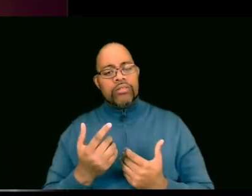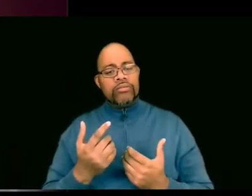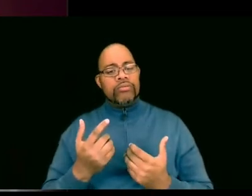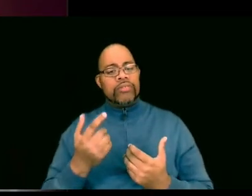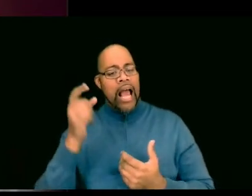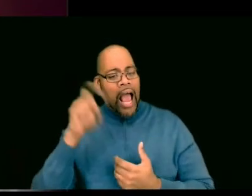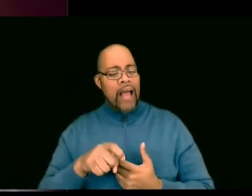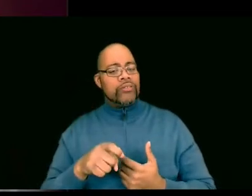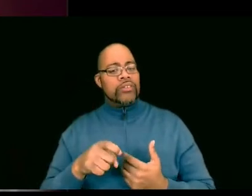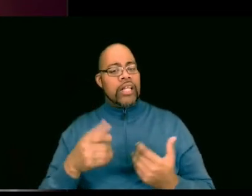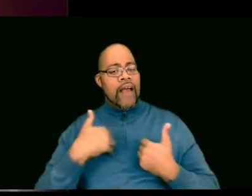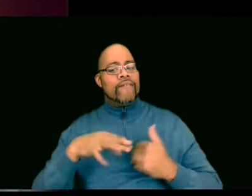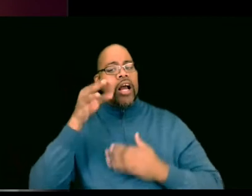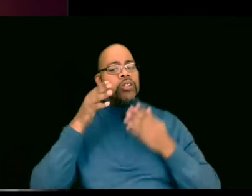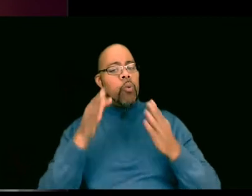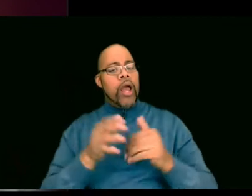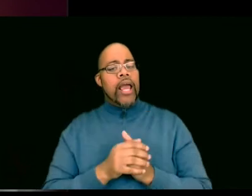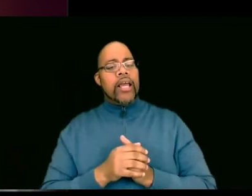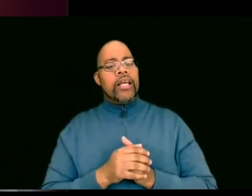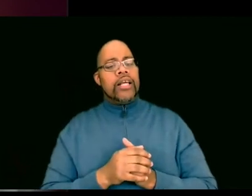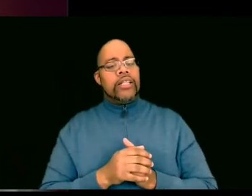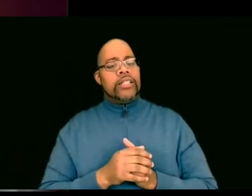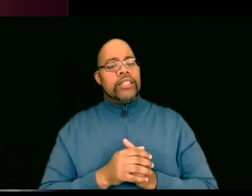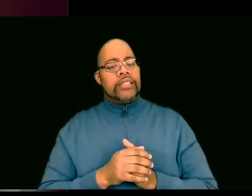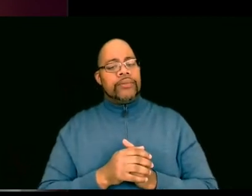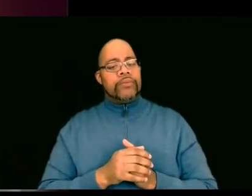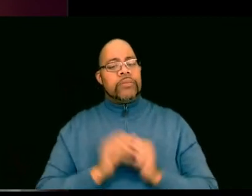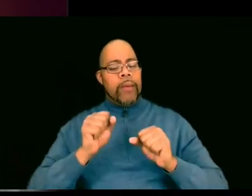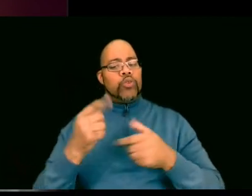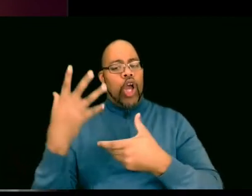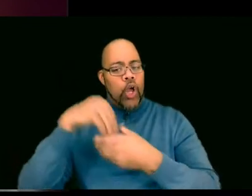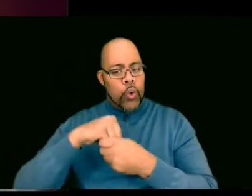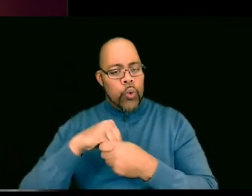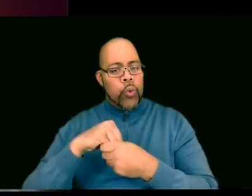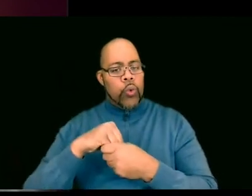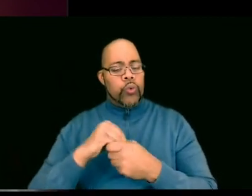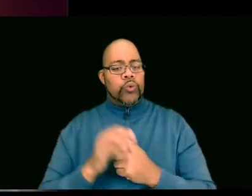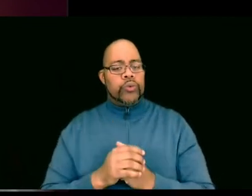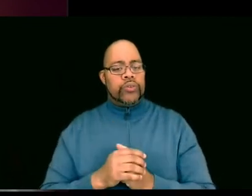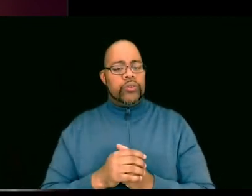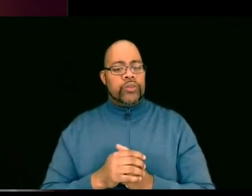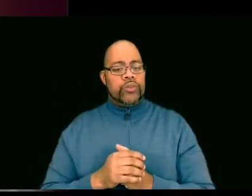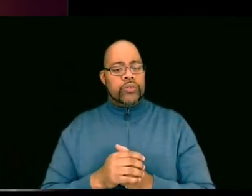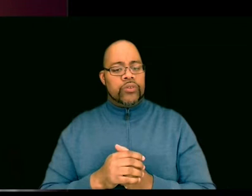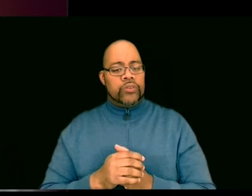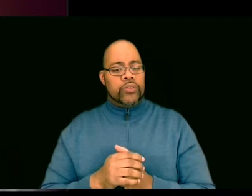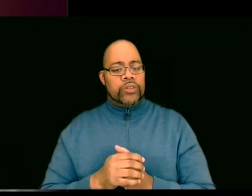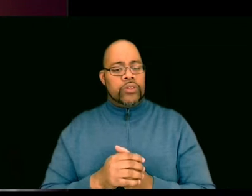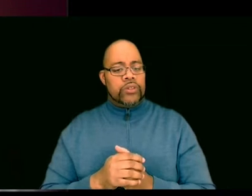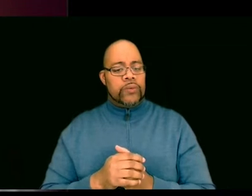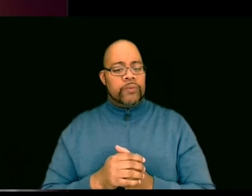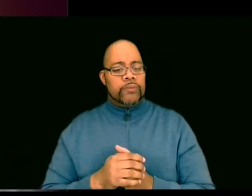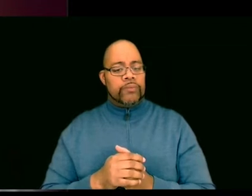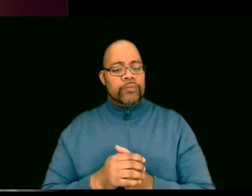everyone you have to find a way to include or be inclusive.